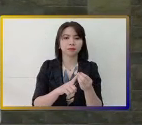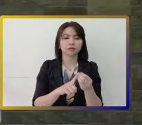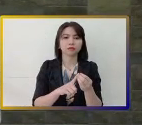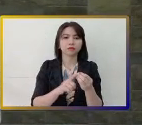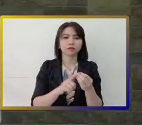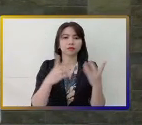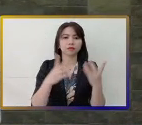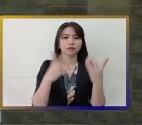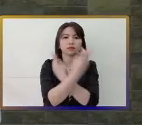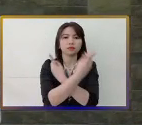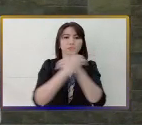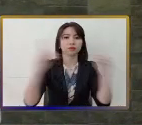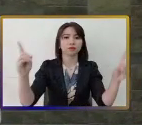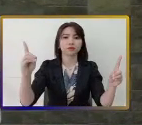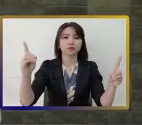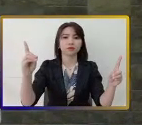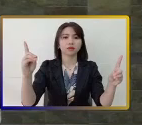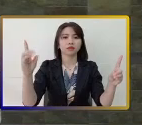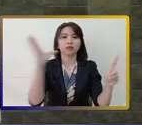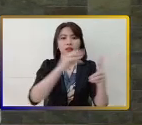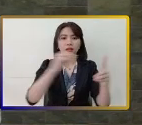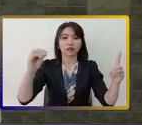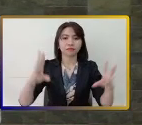delivered and recovered.